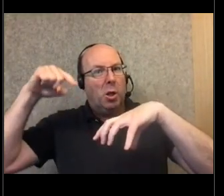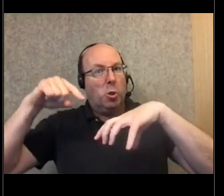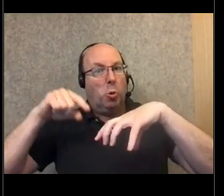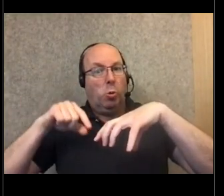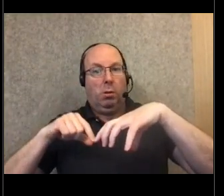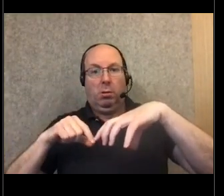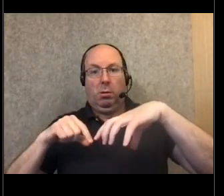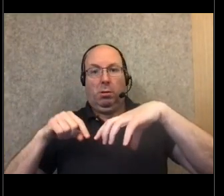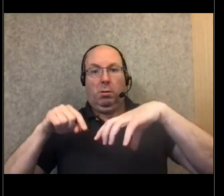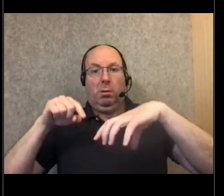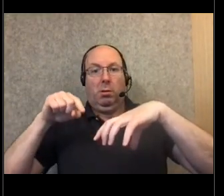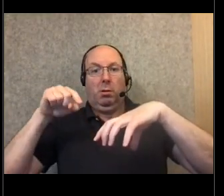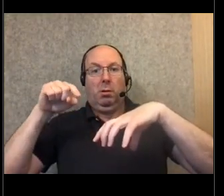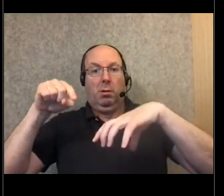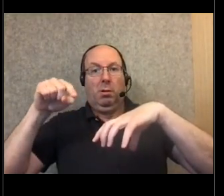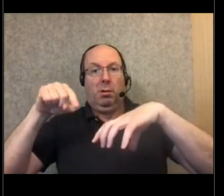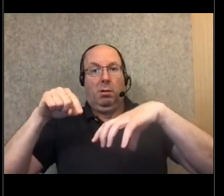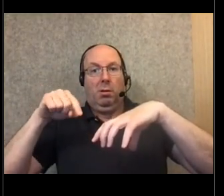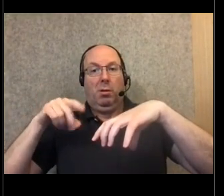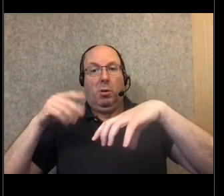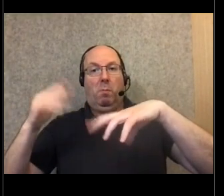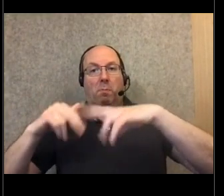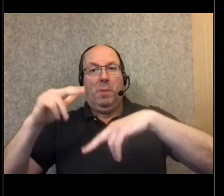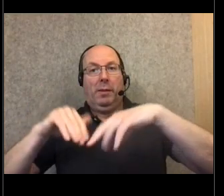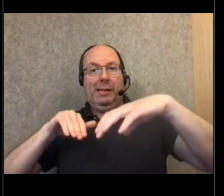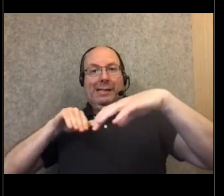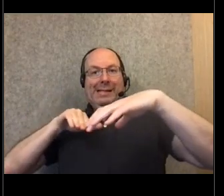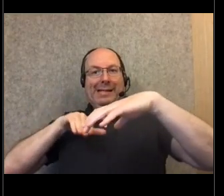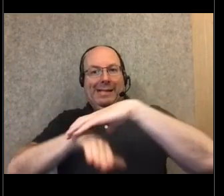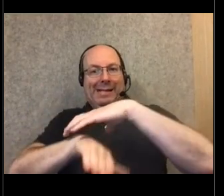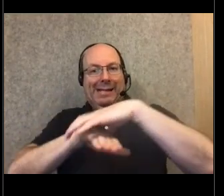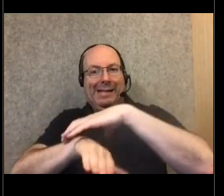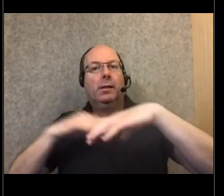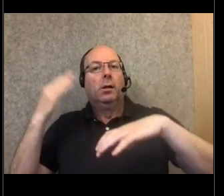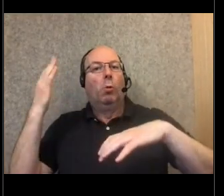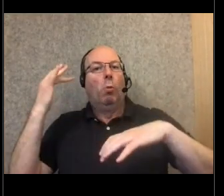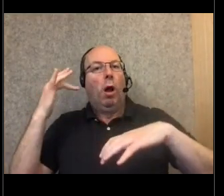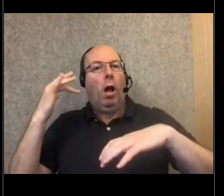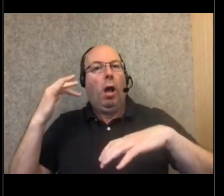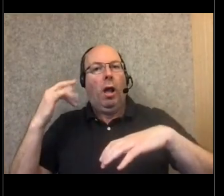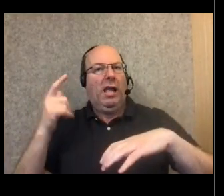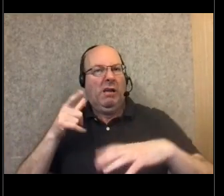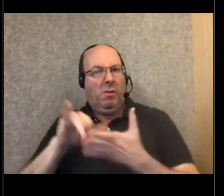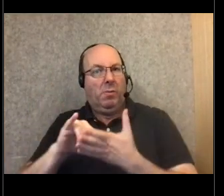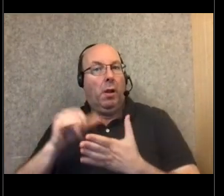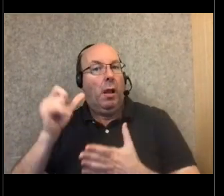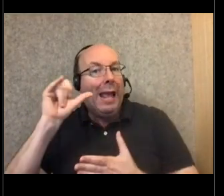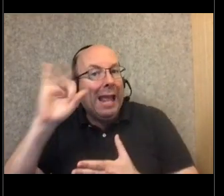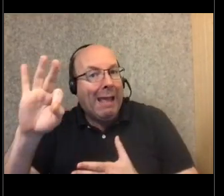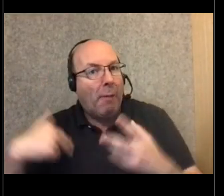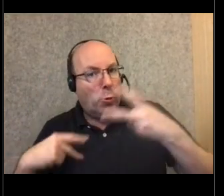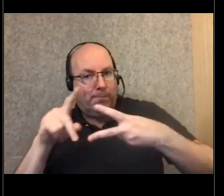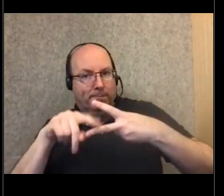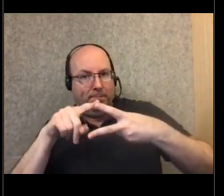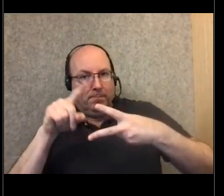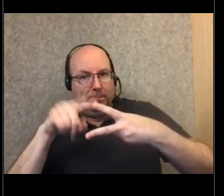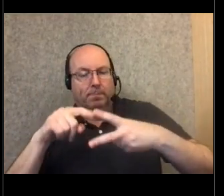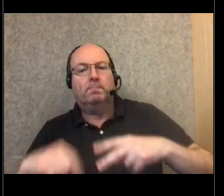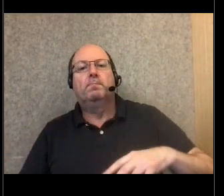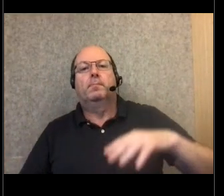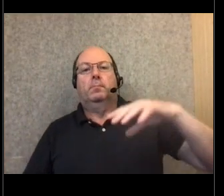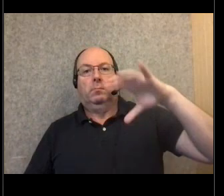route to a building entrance only if both of the following conditions occur. The first